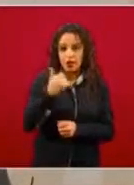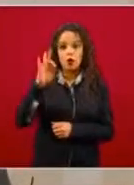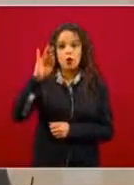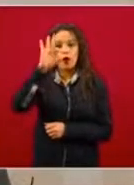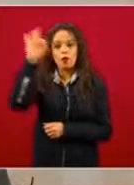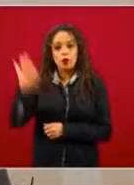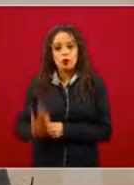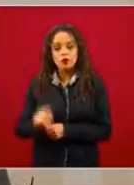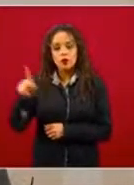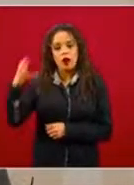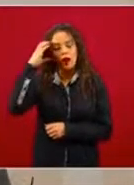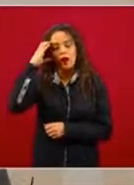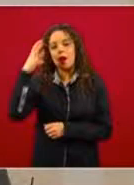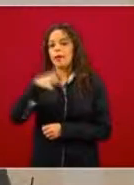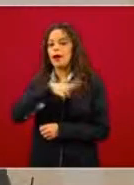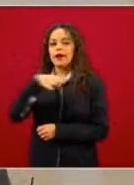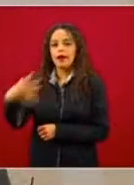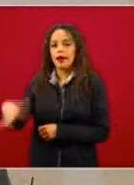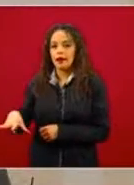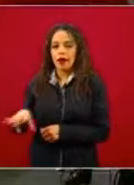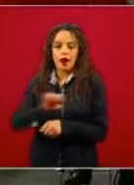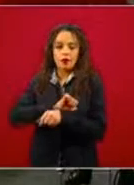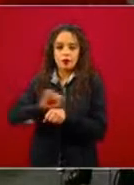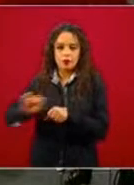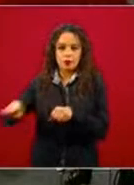ICU ones and 40% for the others.